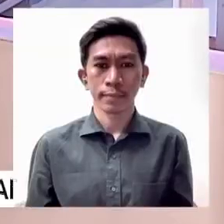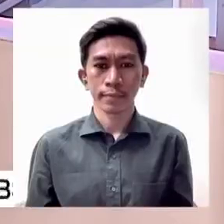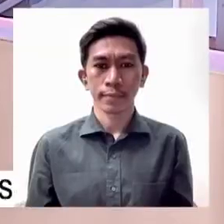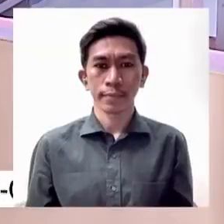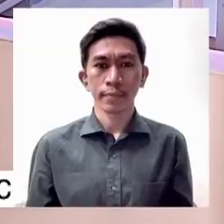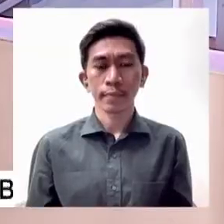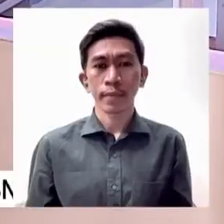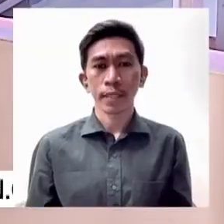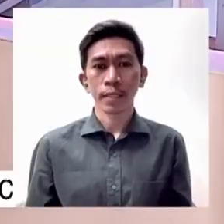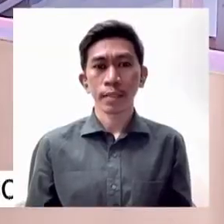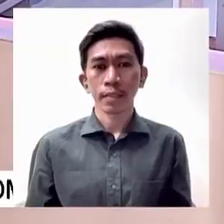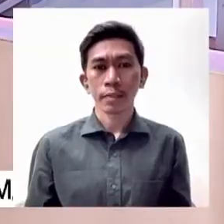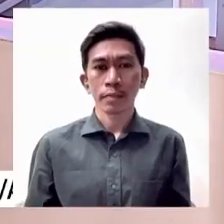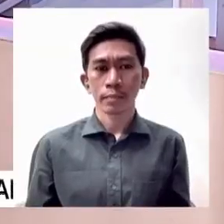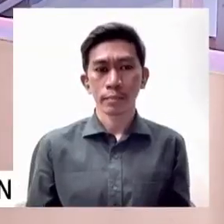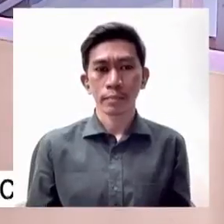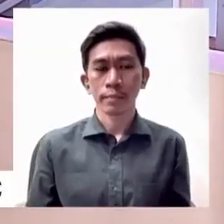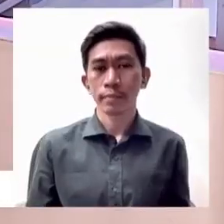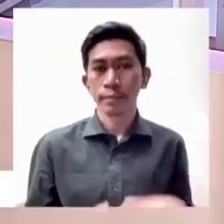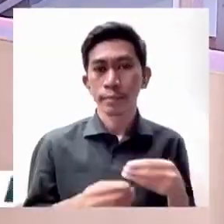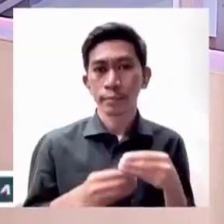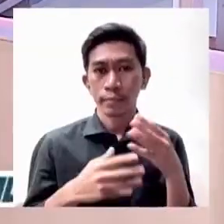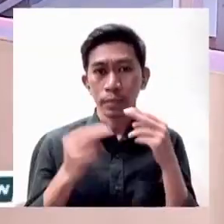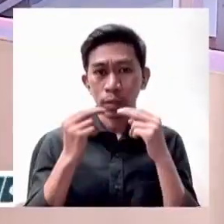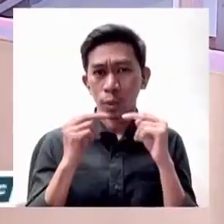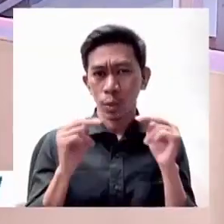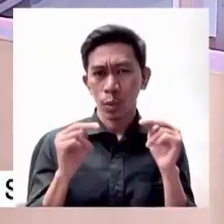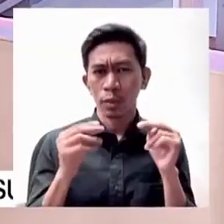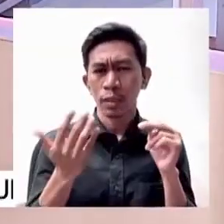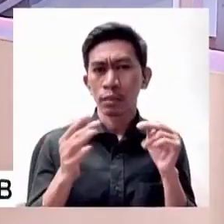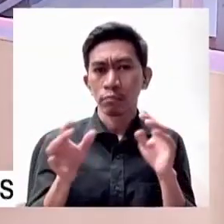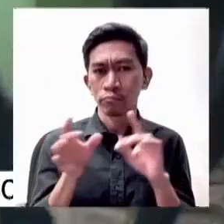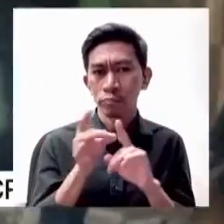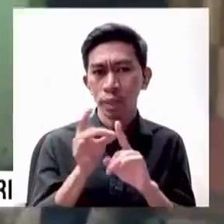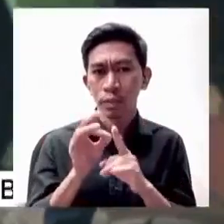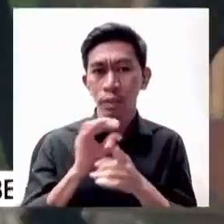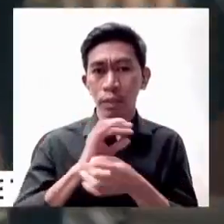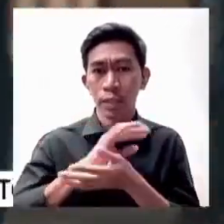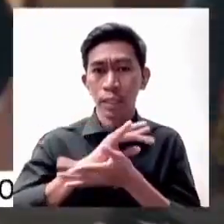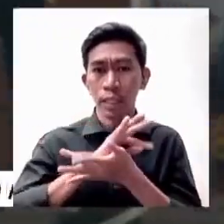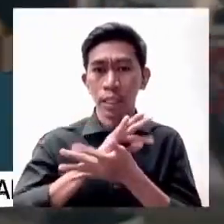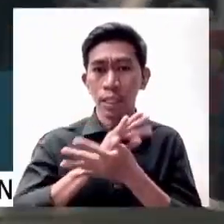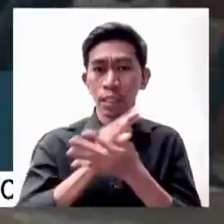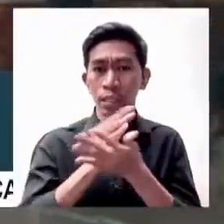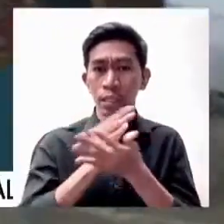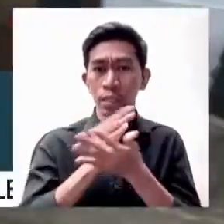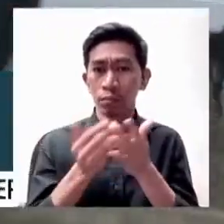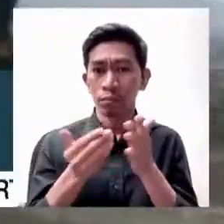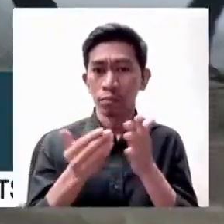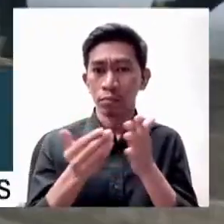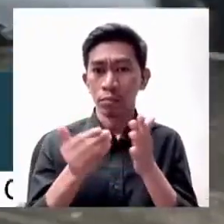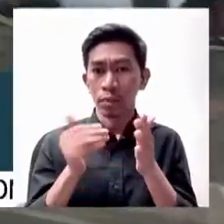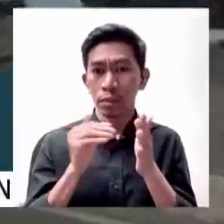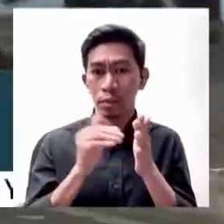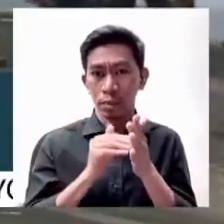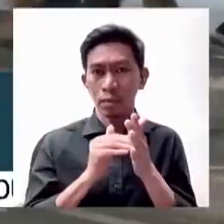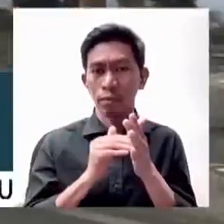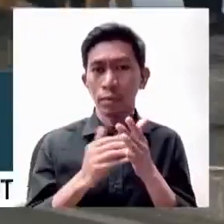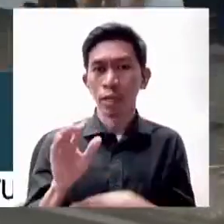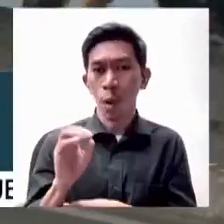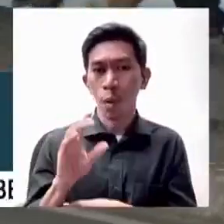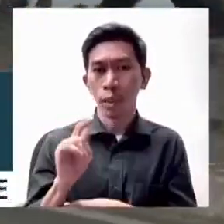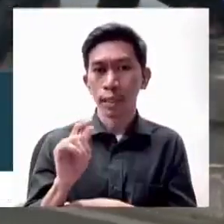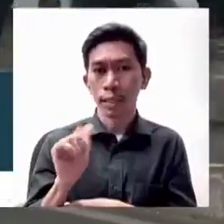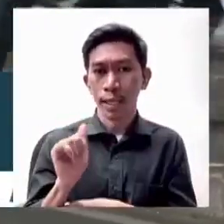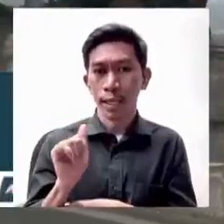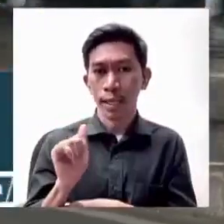cases of COVID-19 in the Philippines on the rise again. That's according to Dr. Guido David of Octa Research. He says the COVID-19 positivity